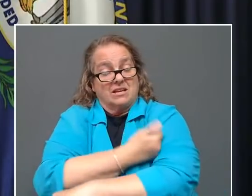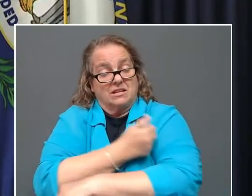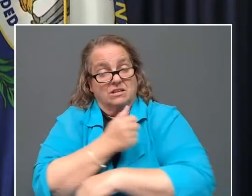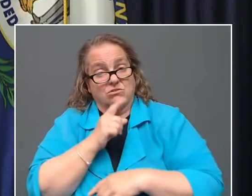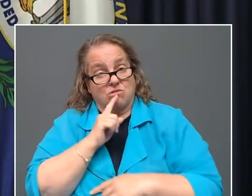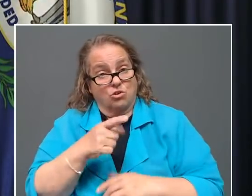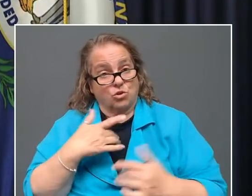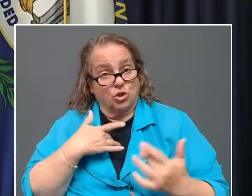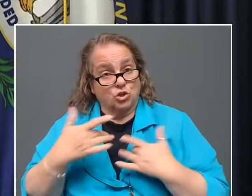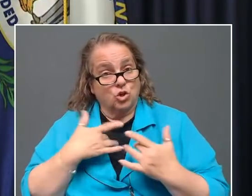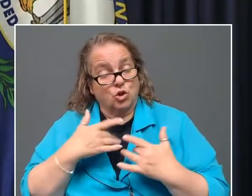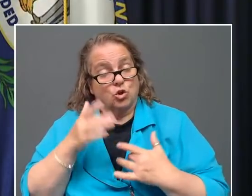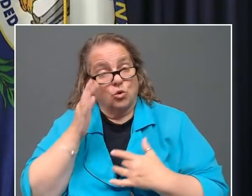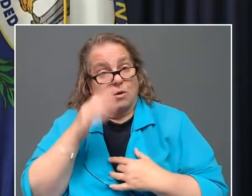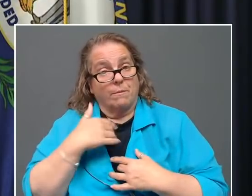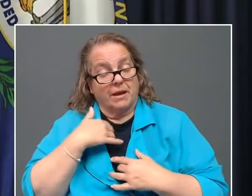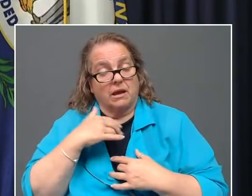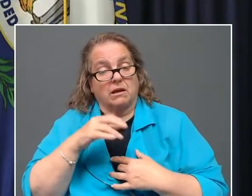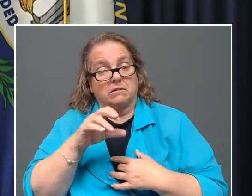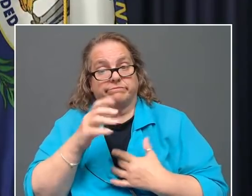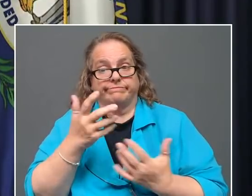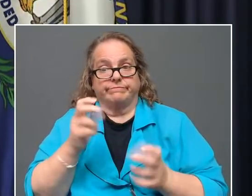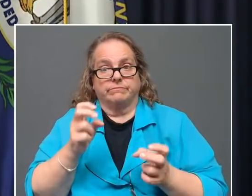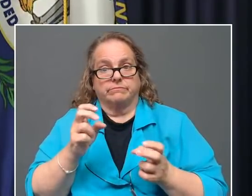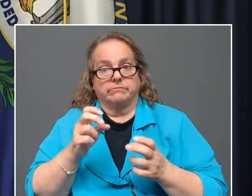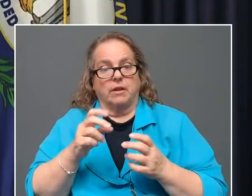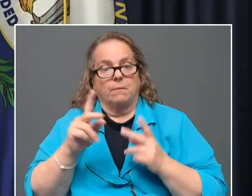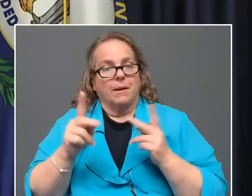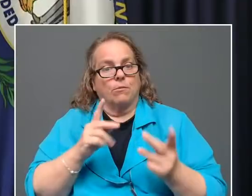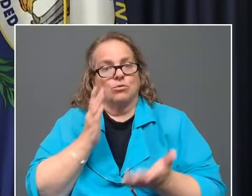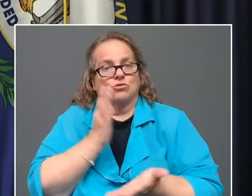there could be a stalling of vaccinations?